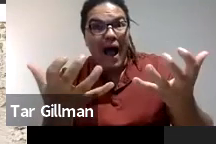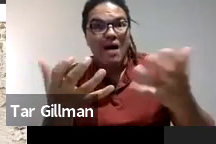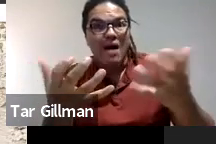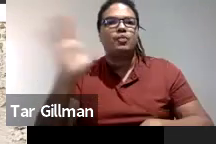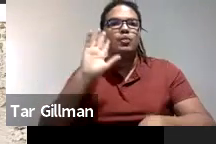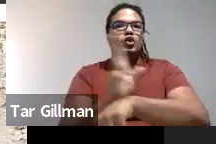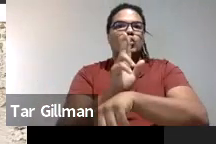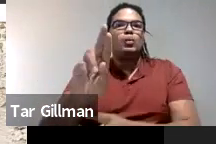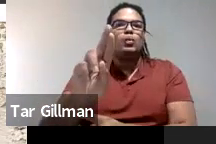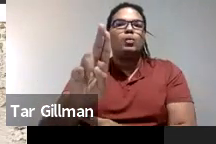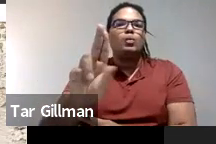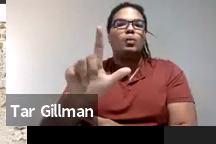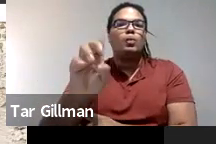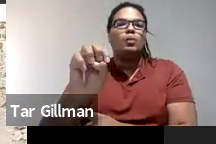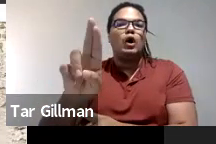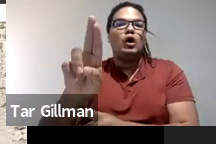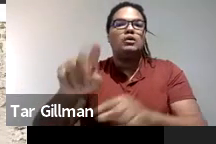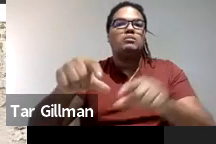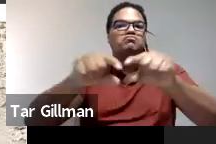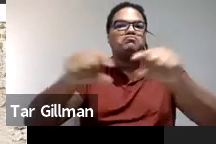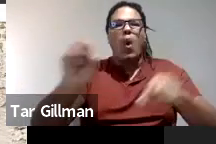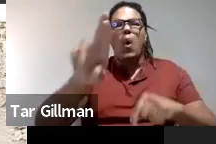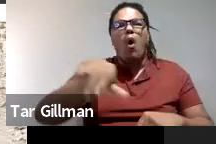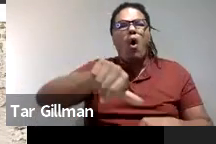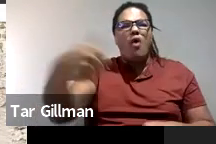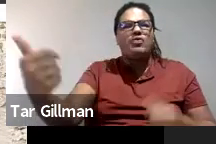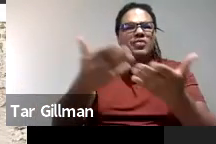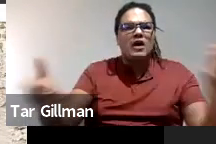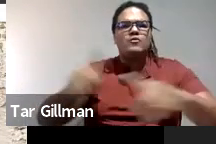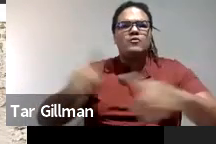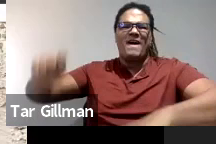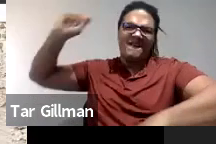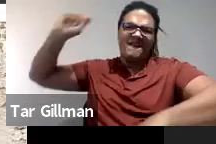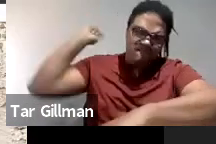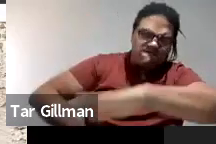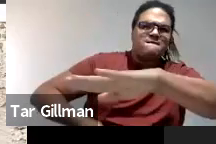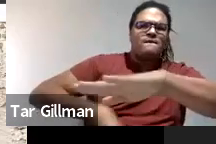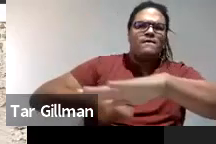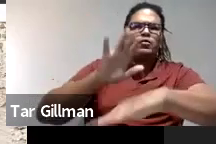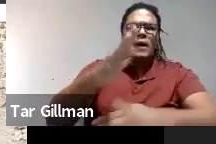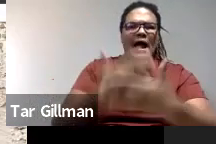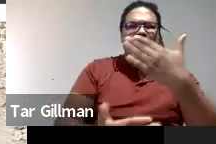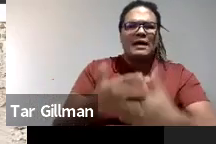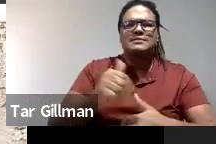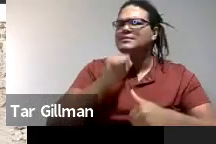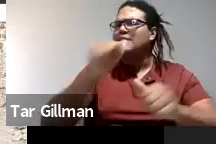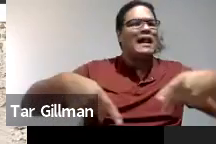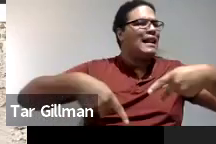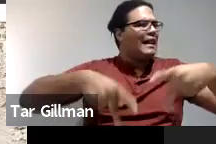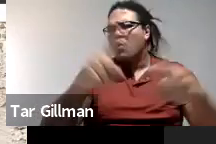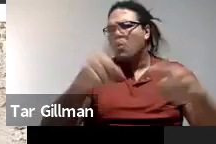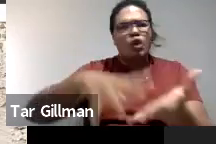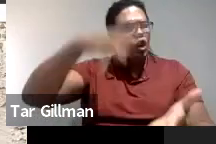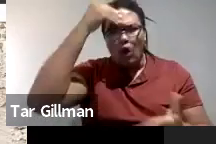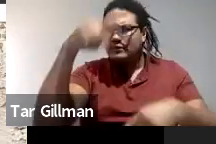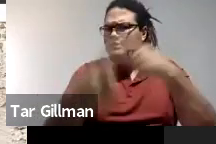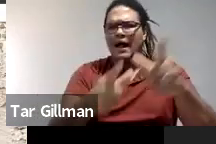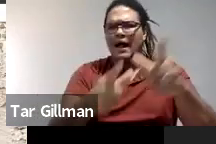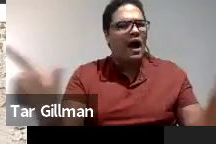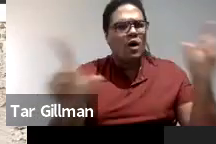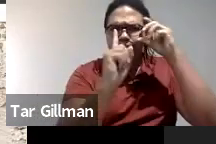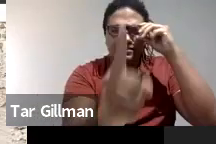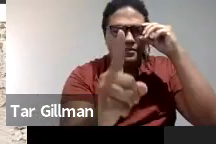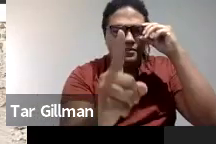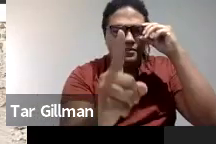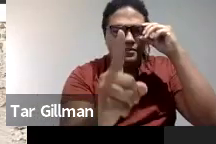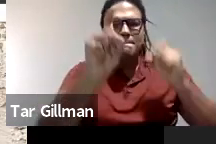70s. And if you wanted to learn sign language, they would use a ruler or another type of mechanical device that would slap